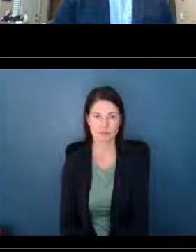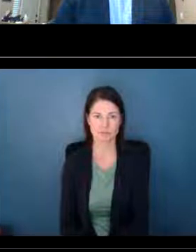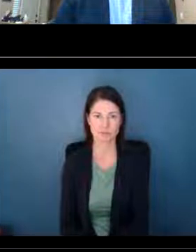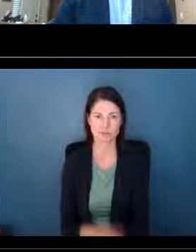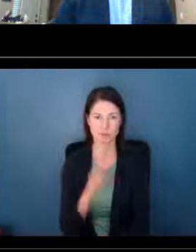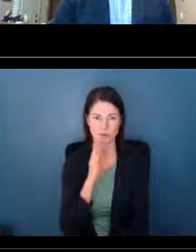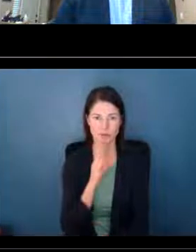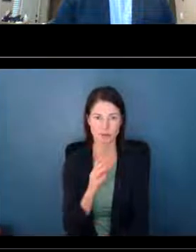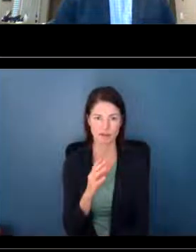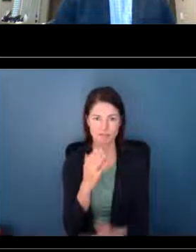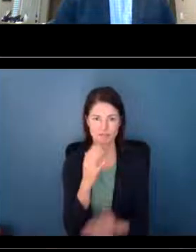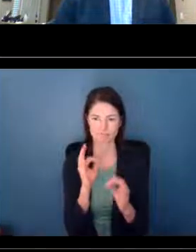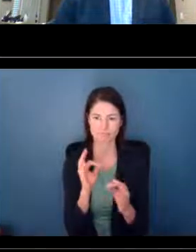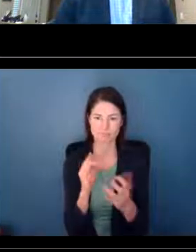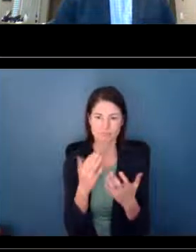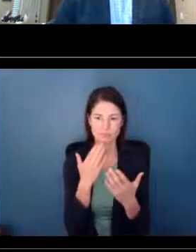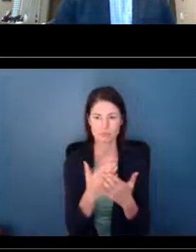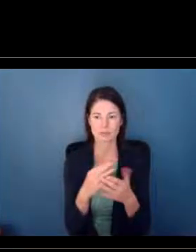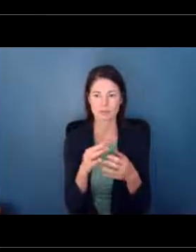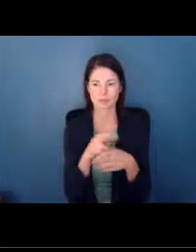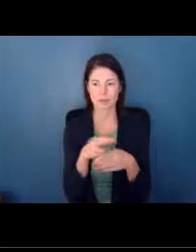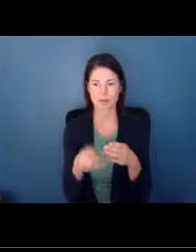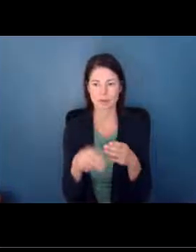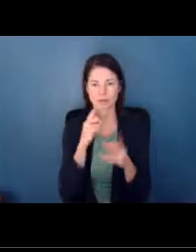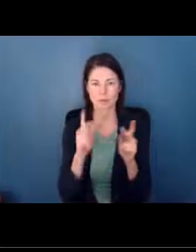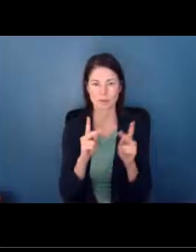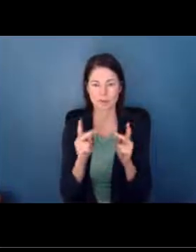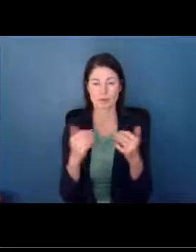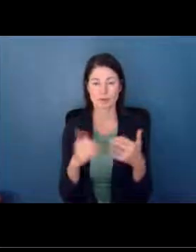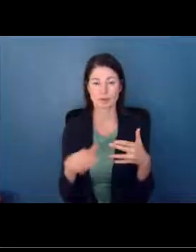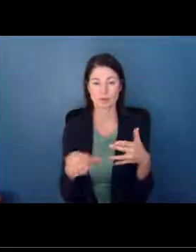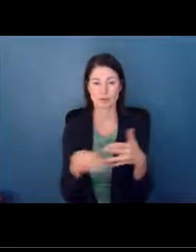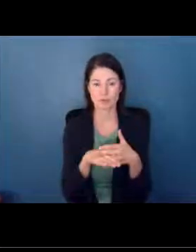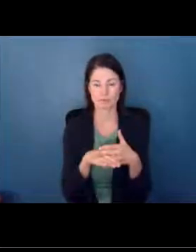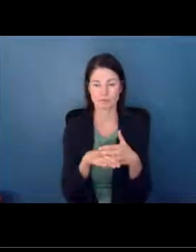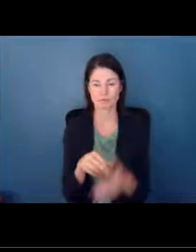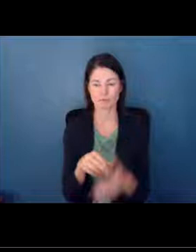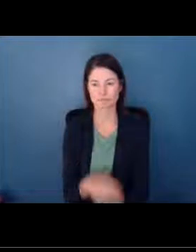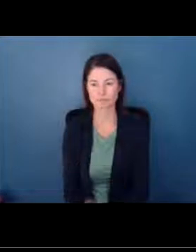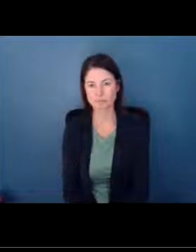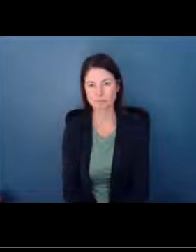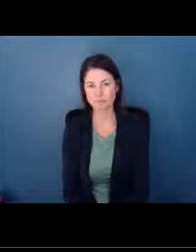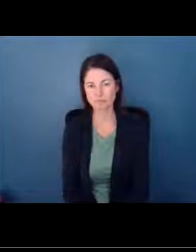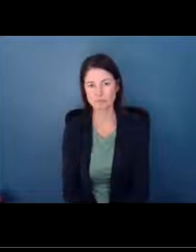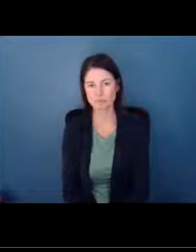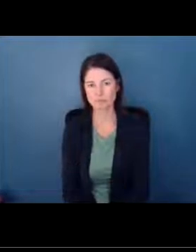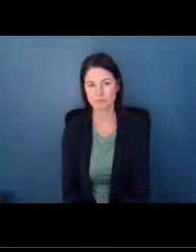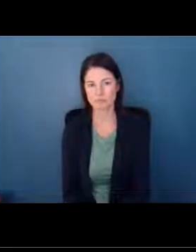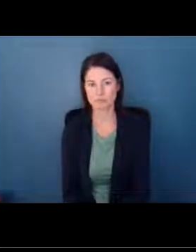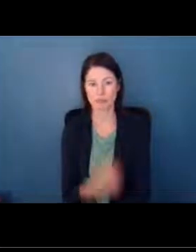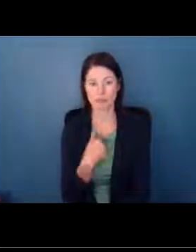for folks. Thank you. With that, we're going to take a break now. I will be leaving. I have the